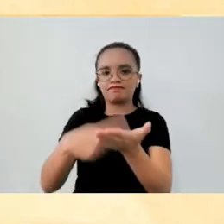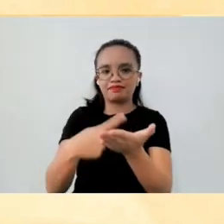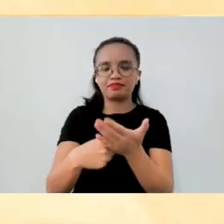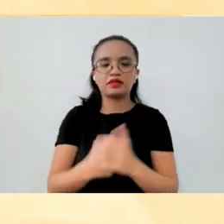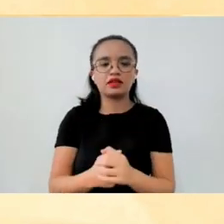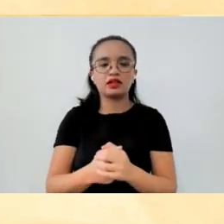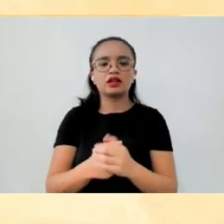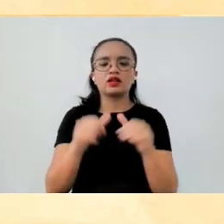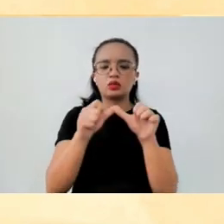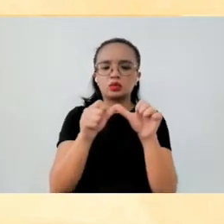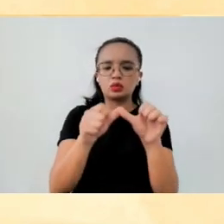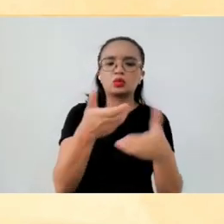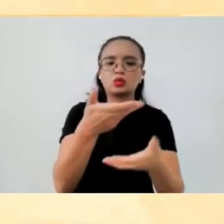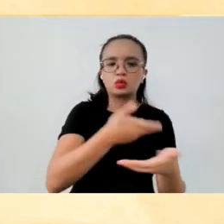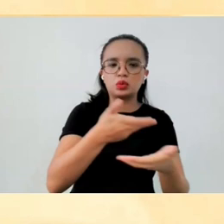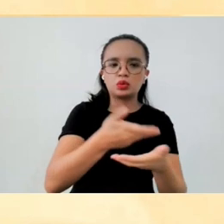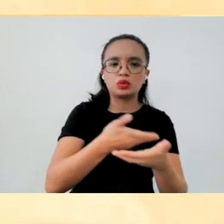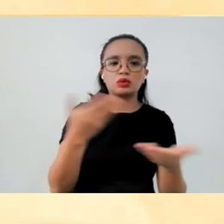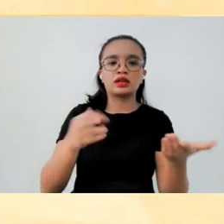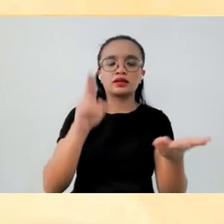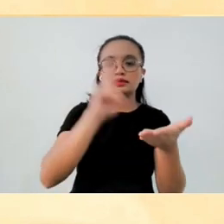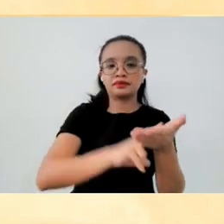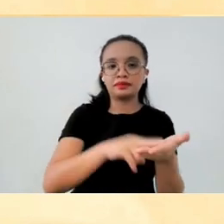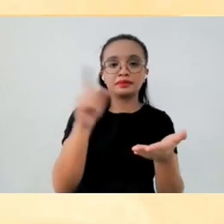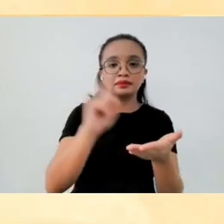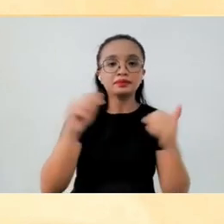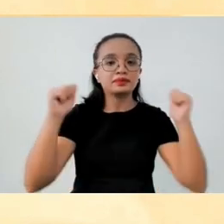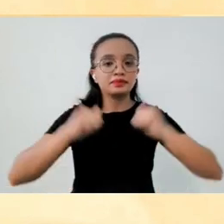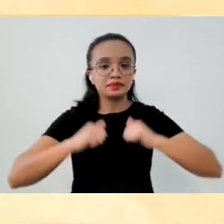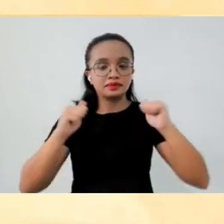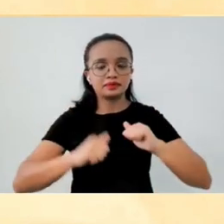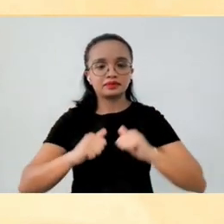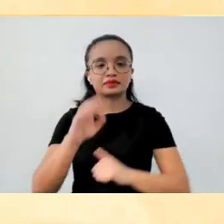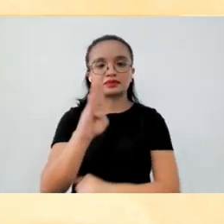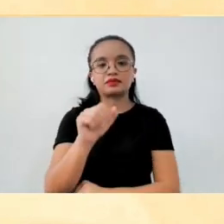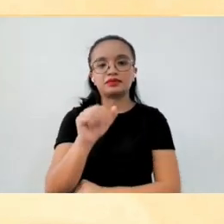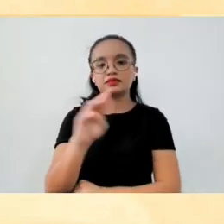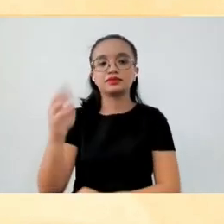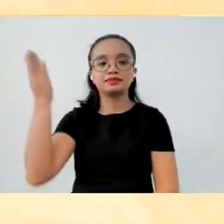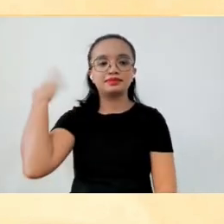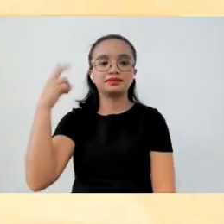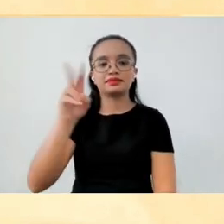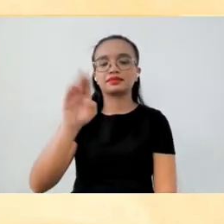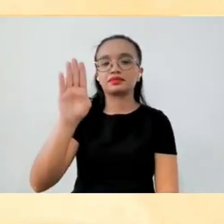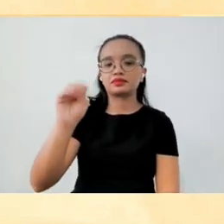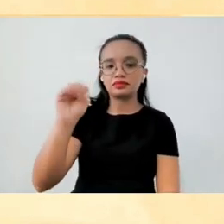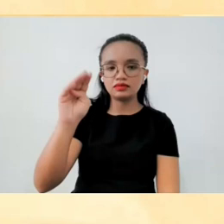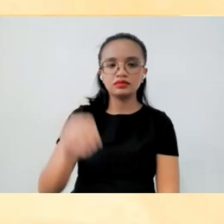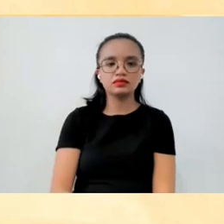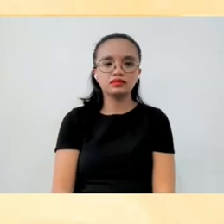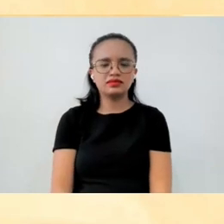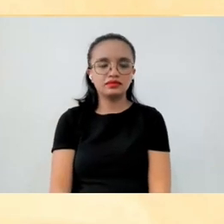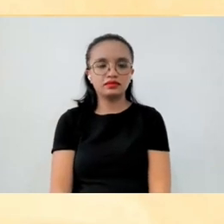negotiations culminated in the signing of the Comprehensive Agreement on the Bangsamoro in 2014. It is